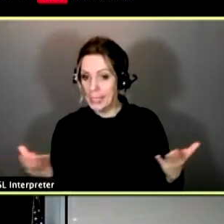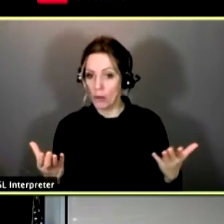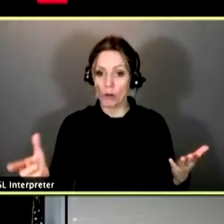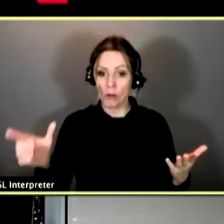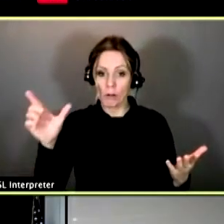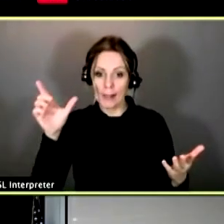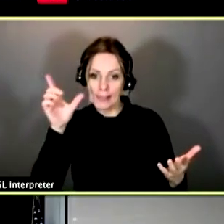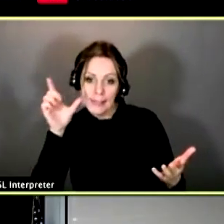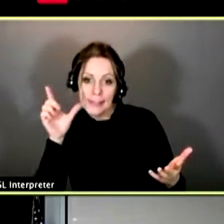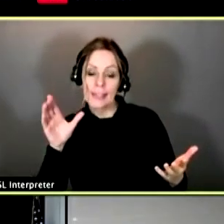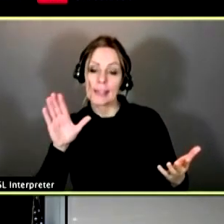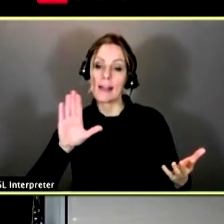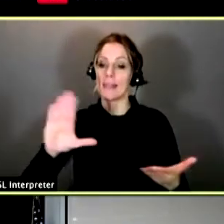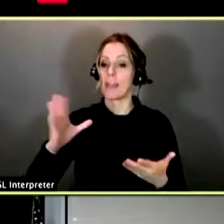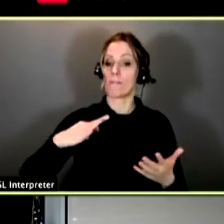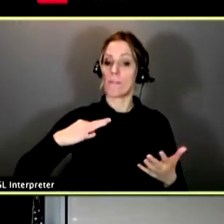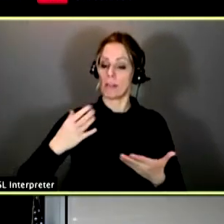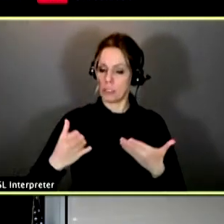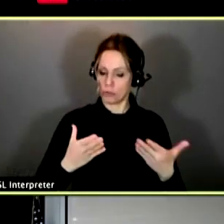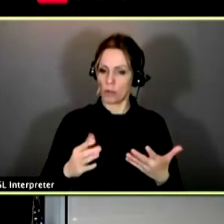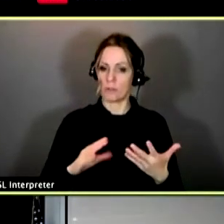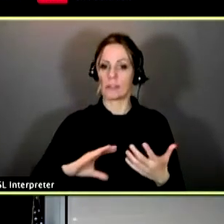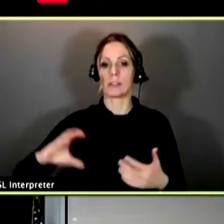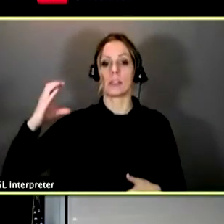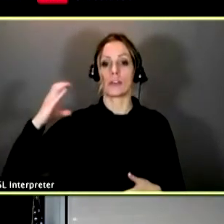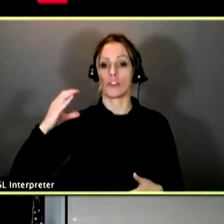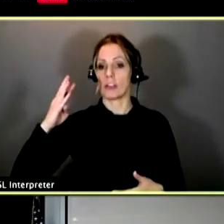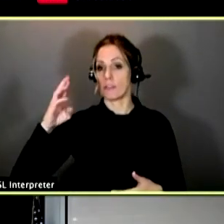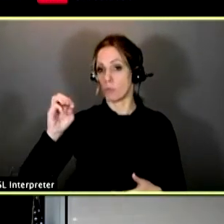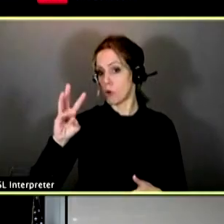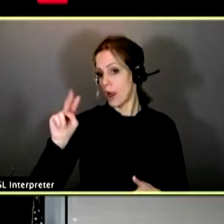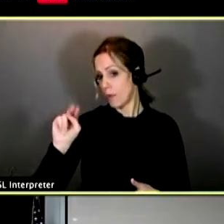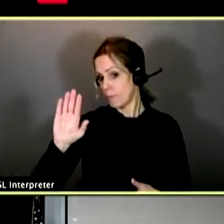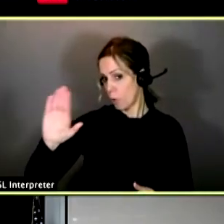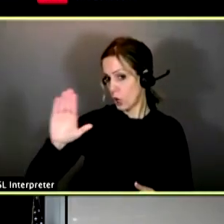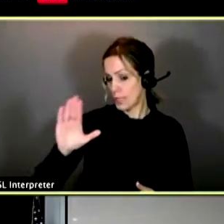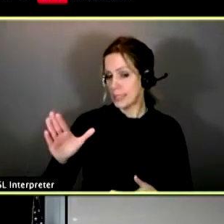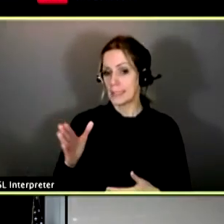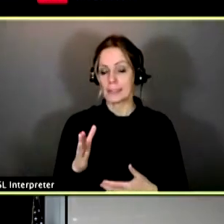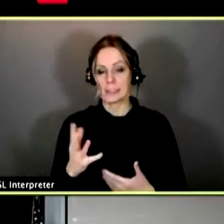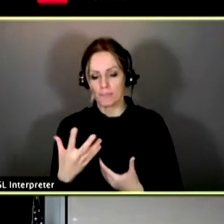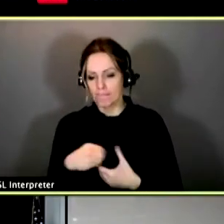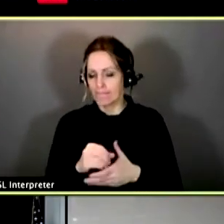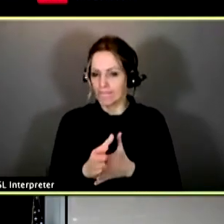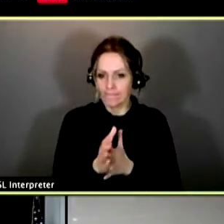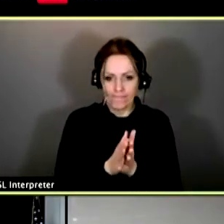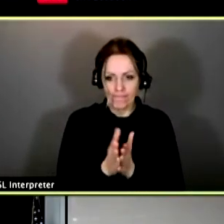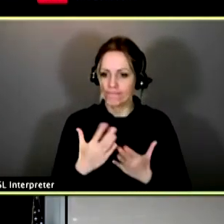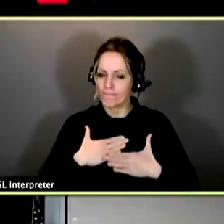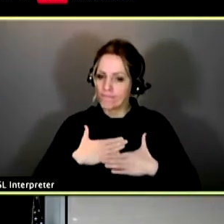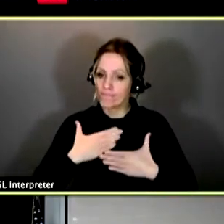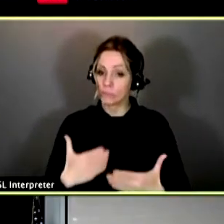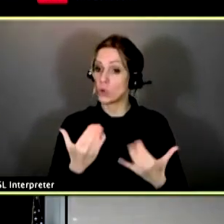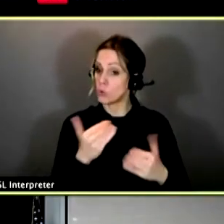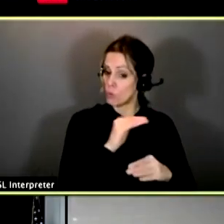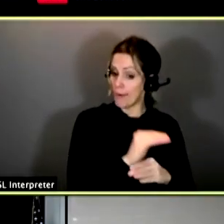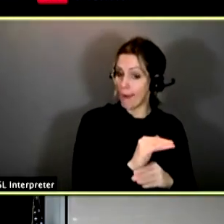their volunteer service. I want to thank Chief Brown for his diligence in participating, not just tonight, but in a number of